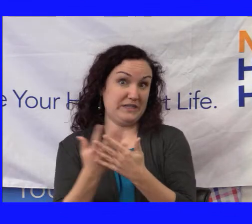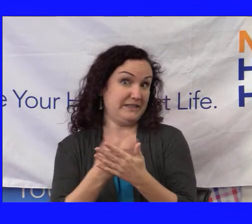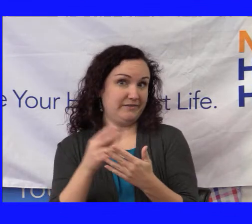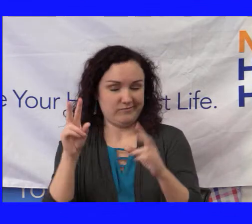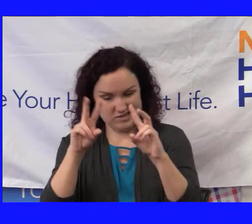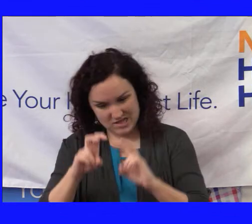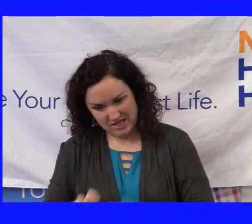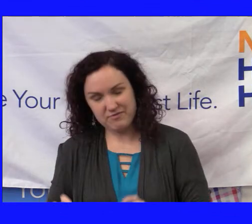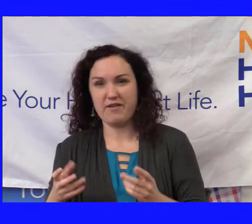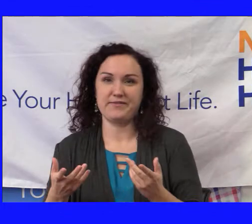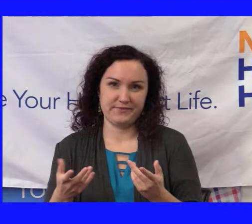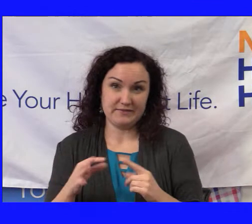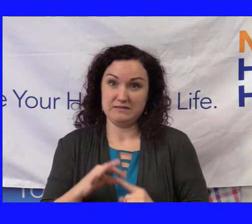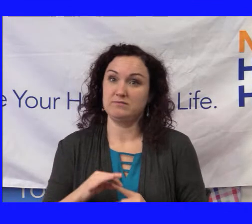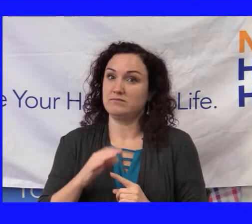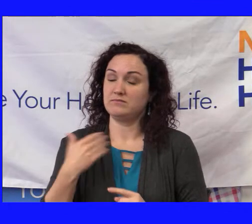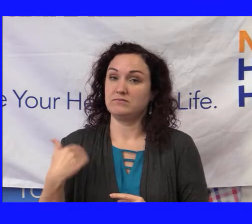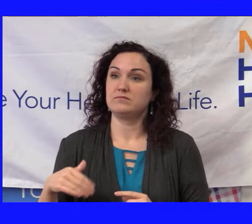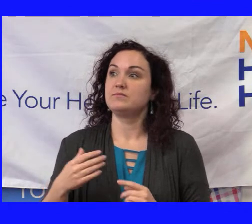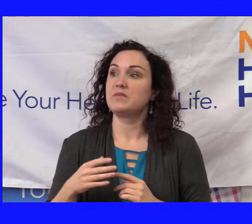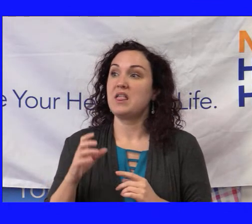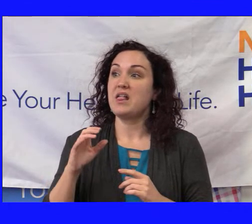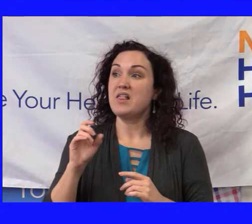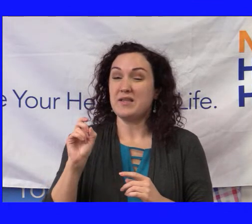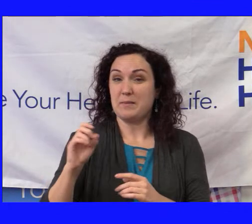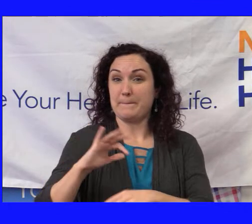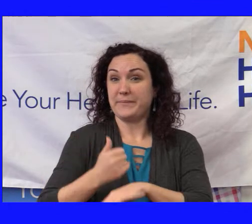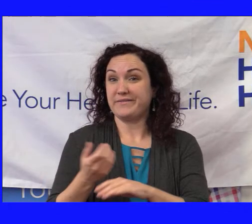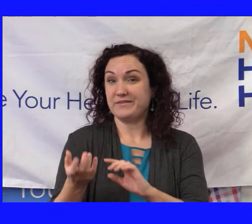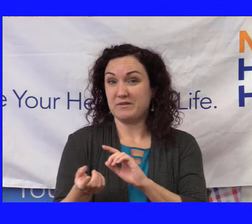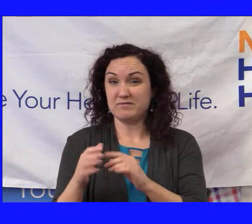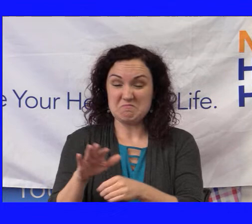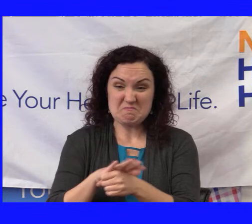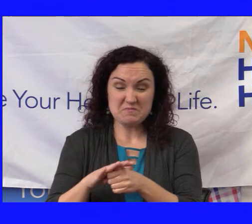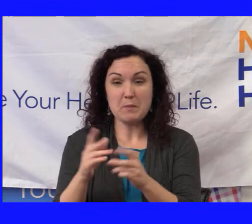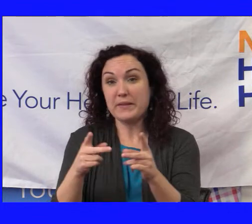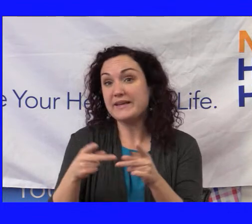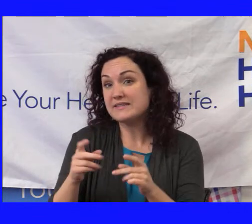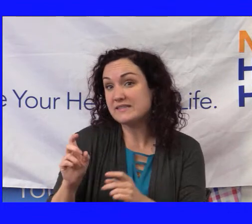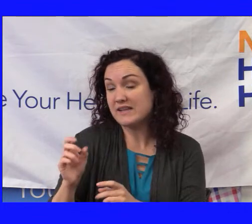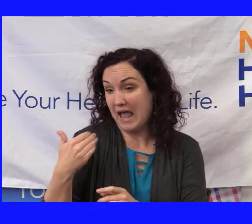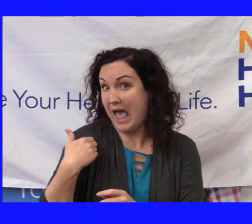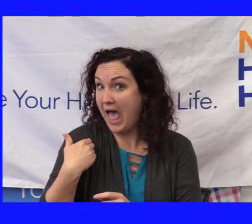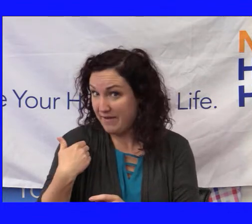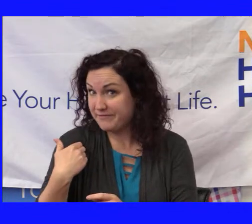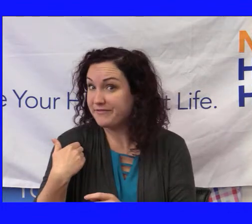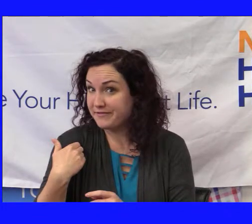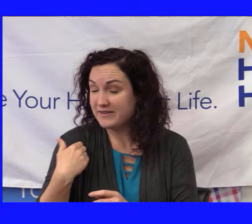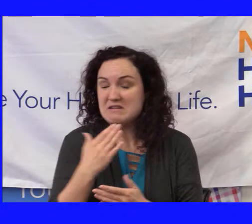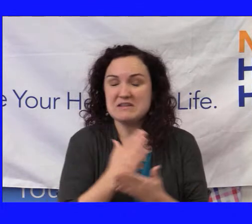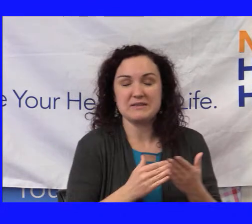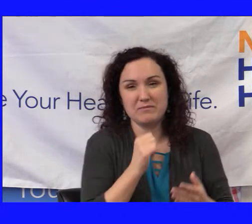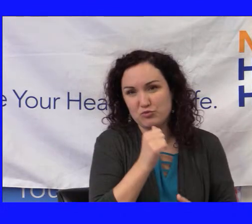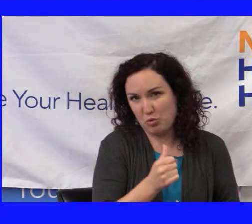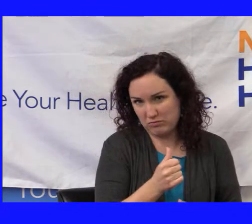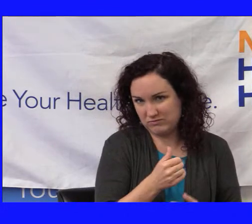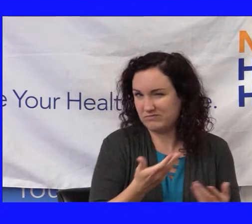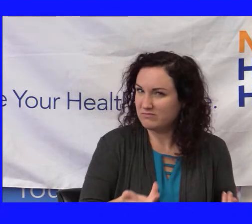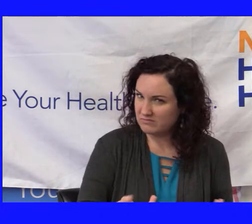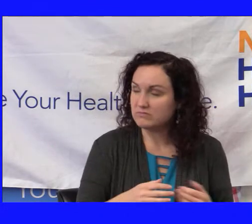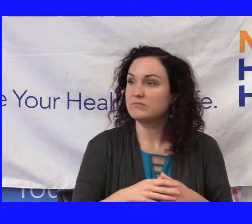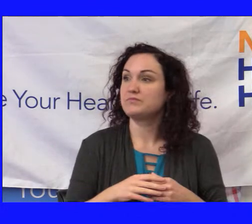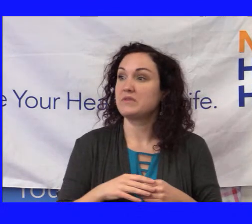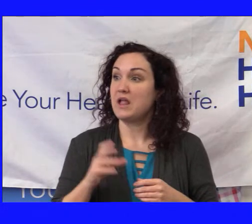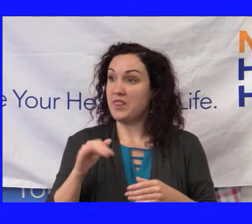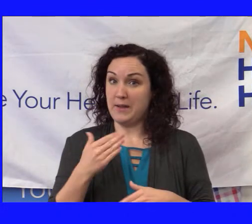And that has to change based on the facility needs. Some facilities have these specialists, some facilities don't. And